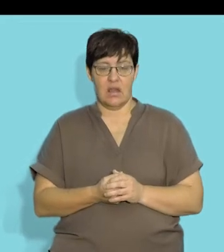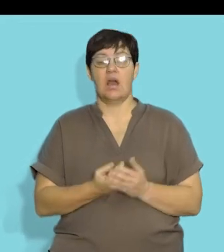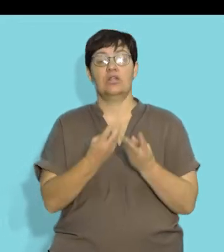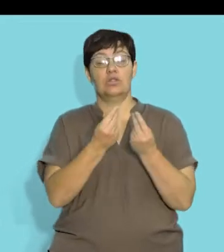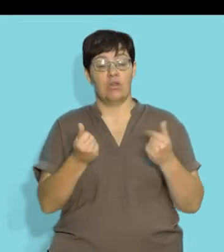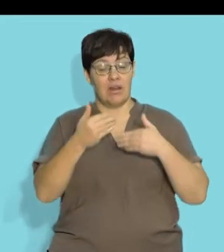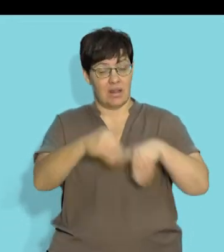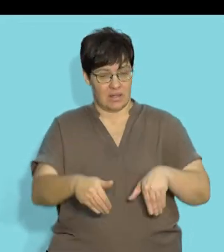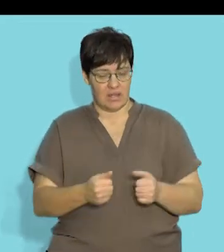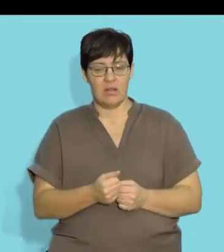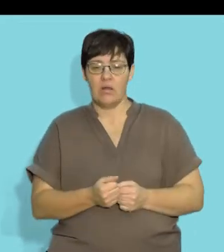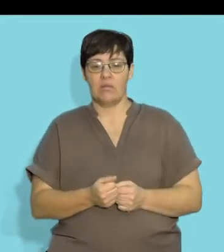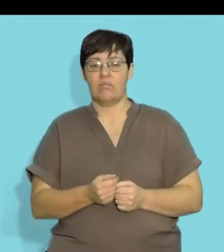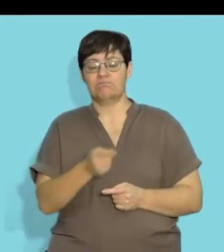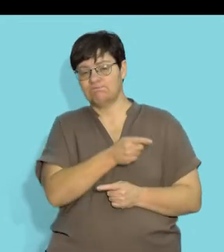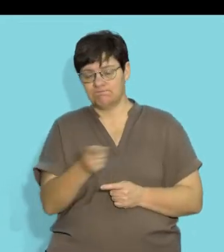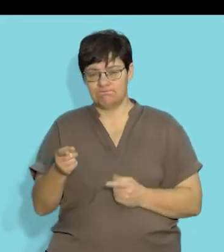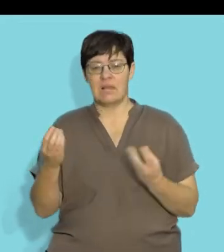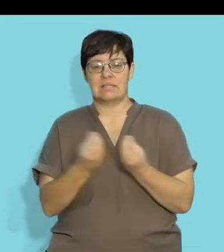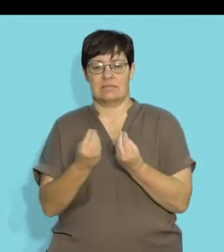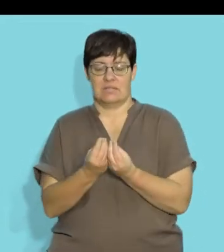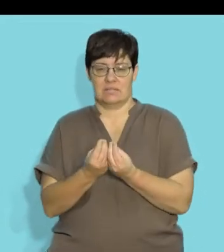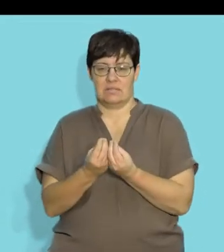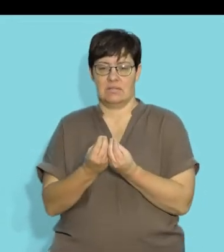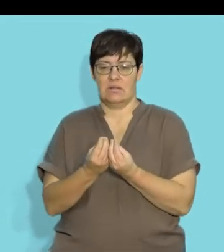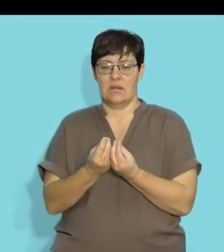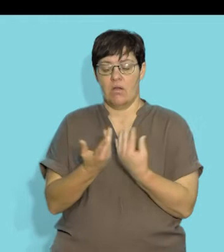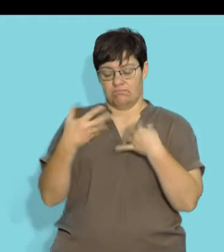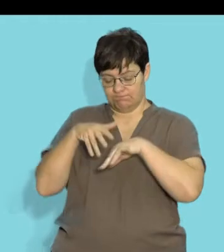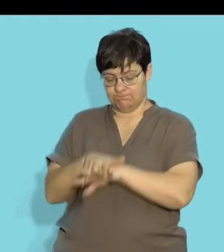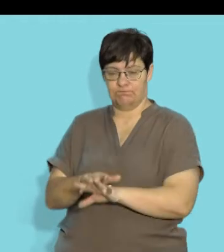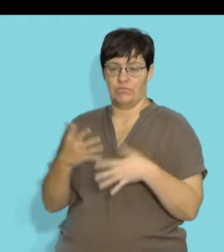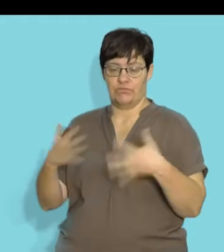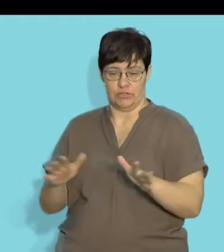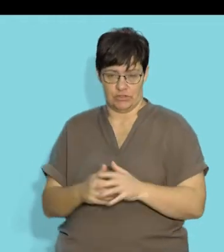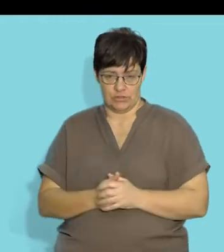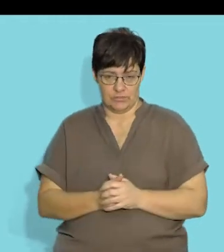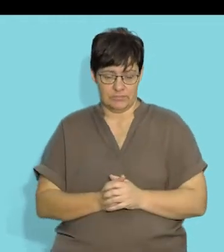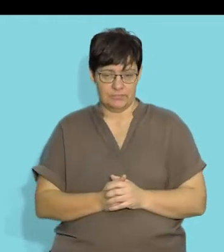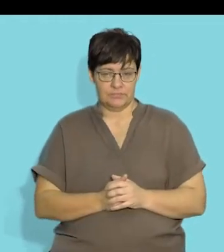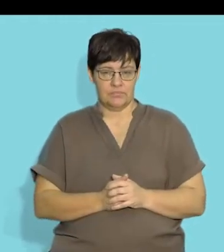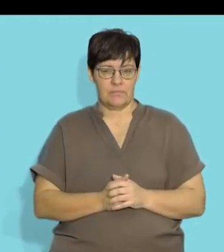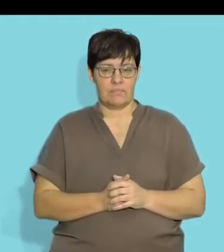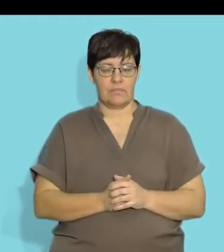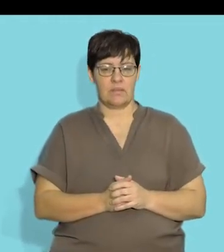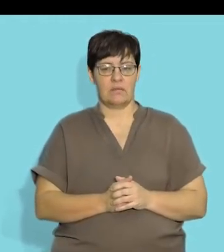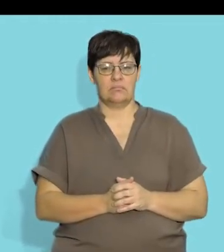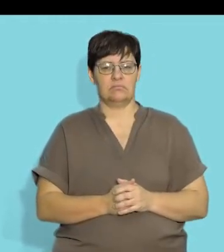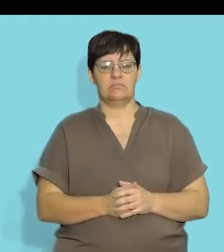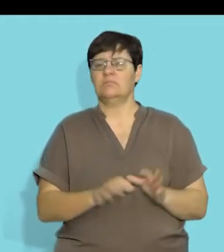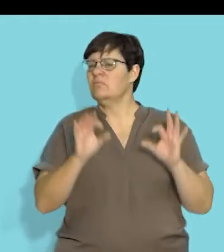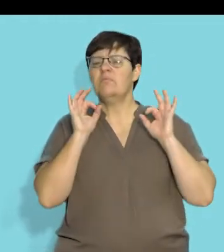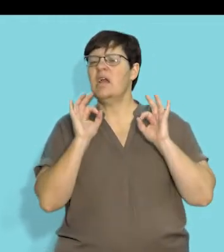in a neutralization reaction, actually all the substances have actually reacted, right? And then